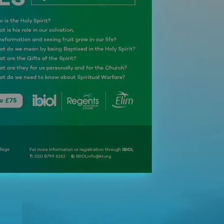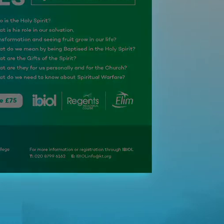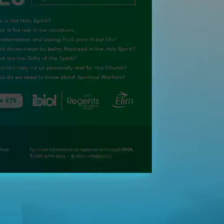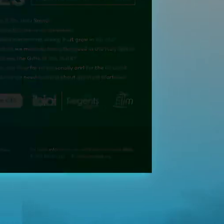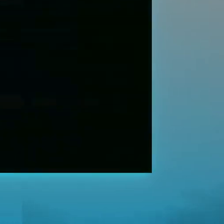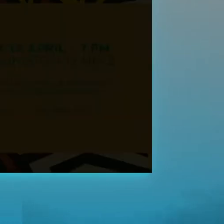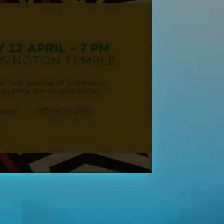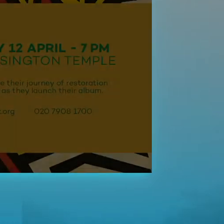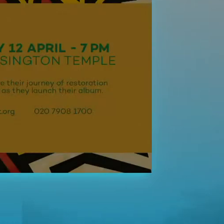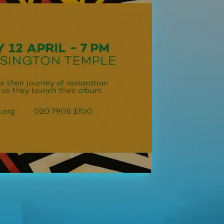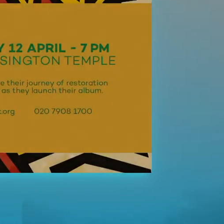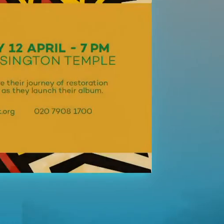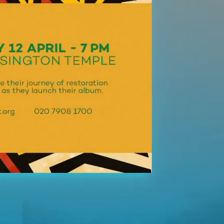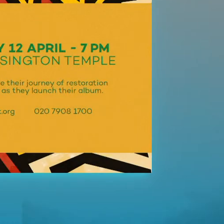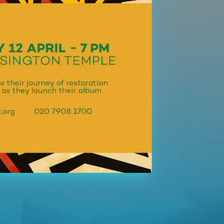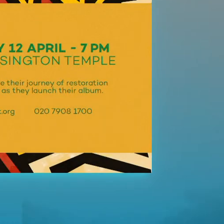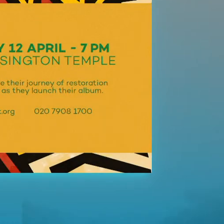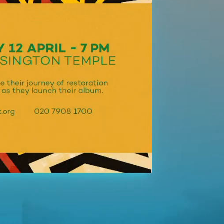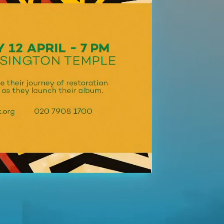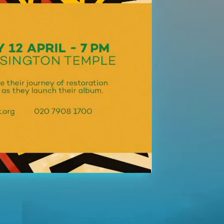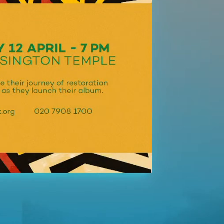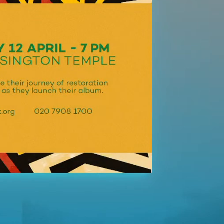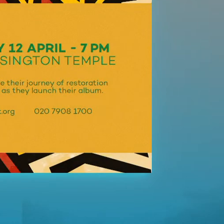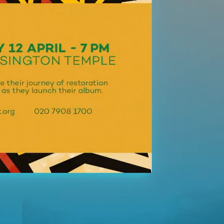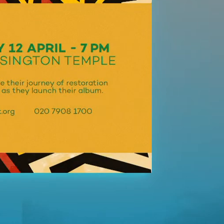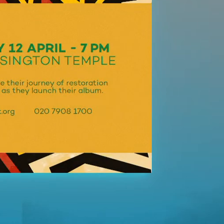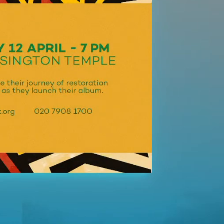Who is holding up the moon?